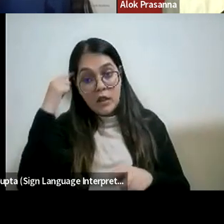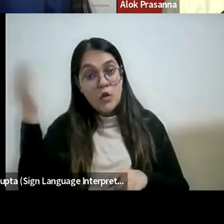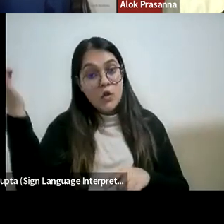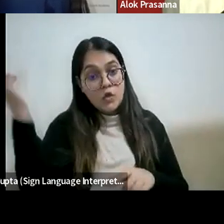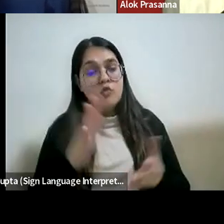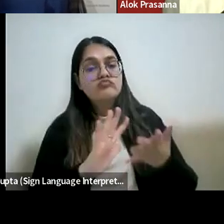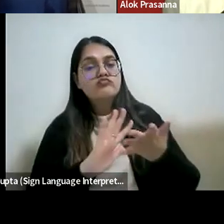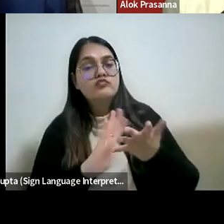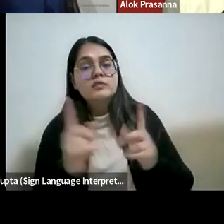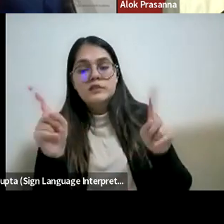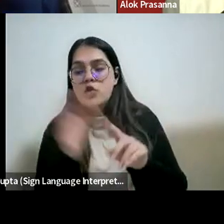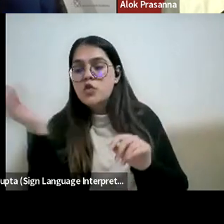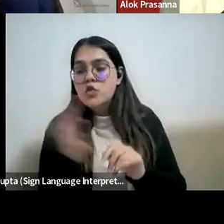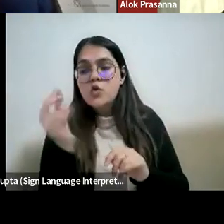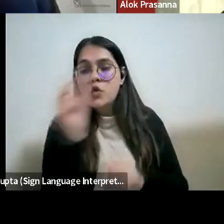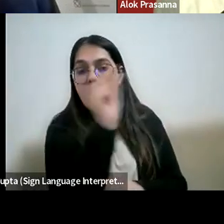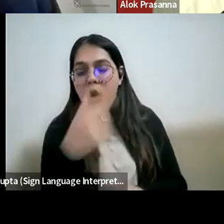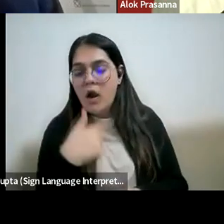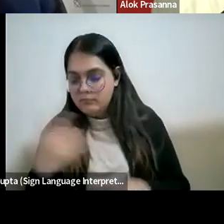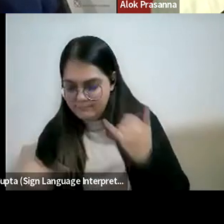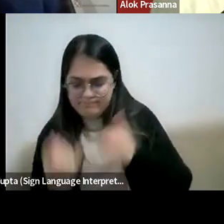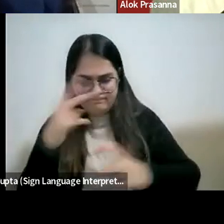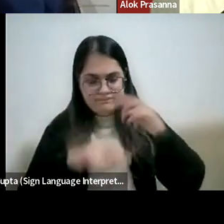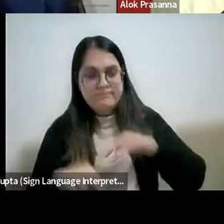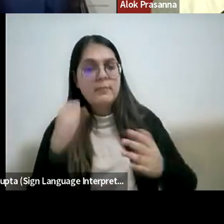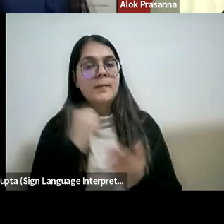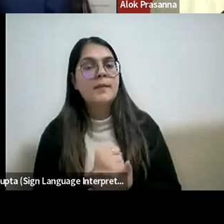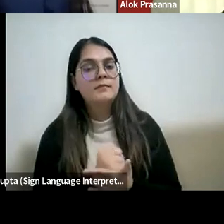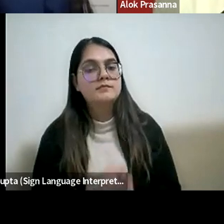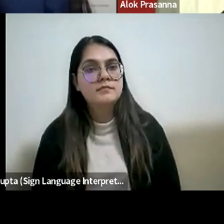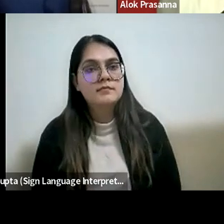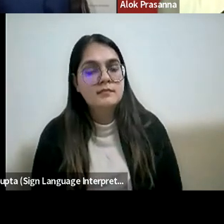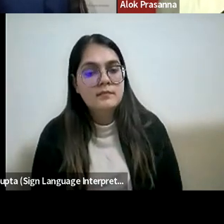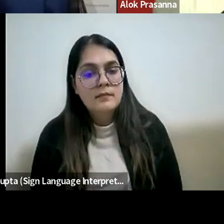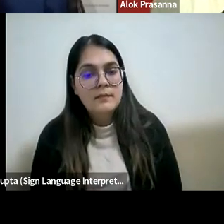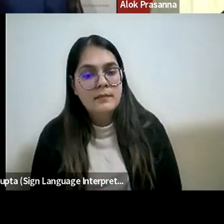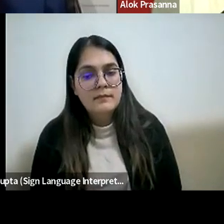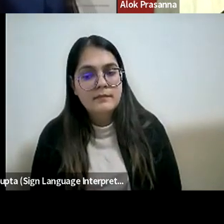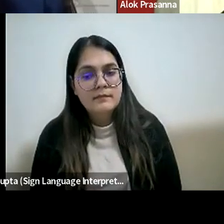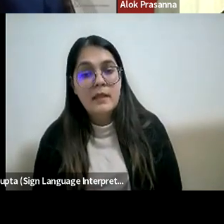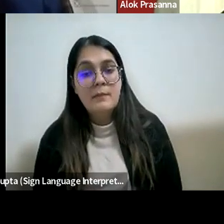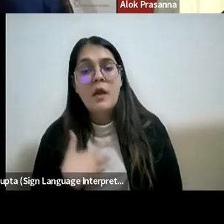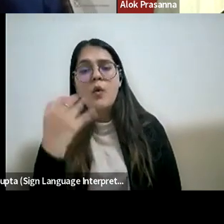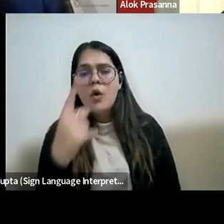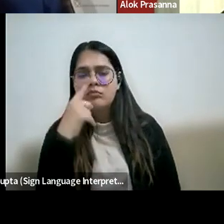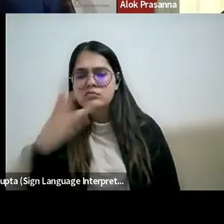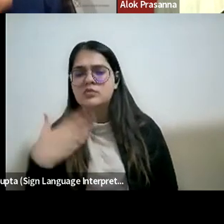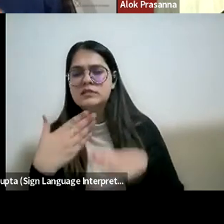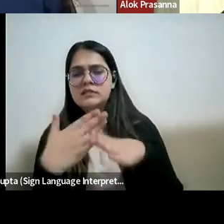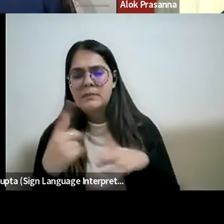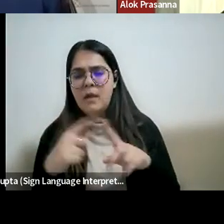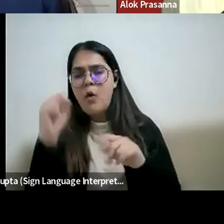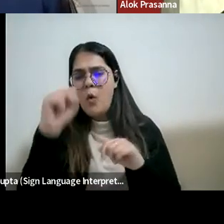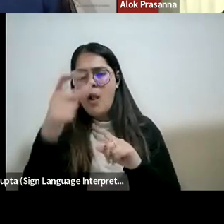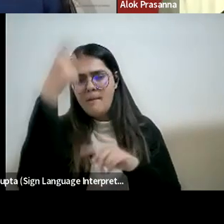a connection with the theory of constitutional implication. But, I would like to share with you one personal